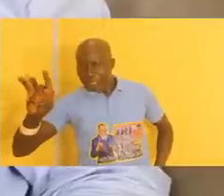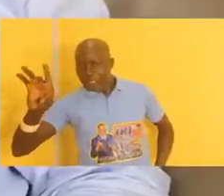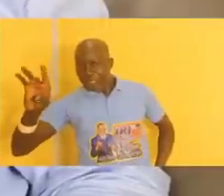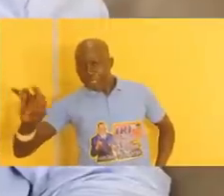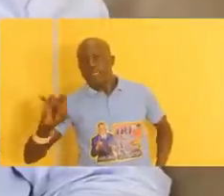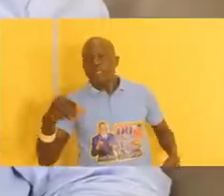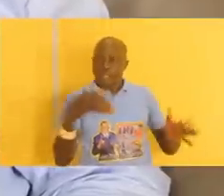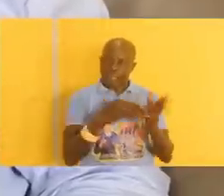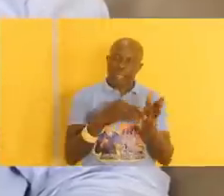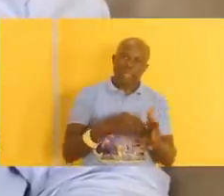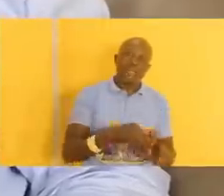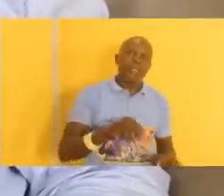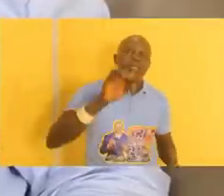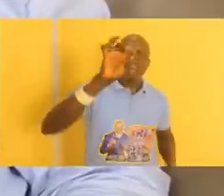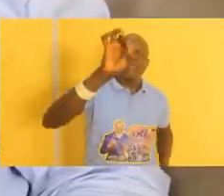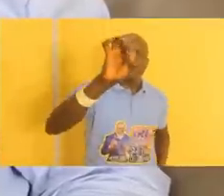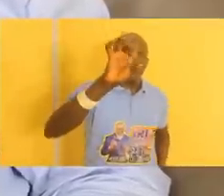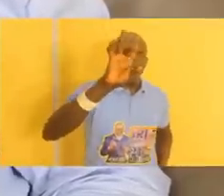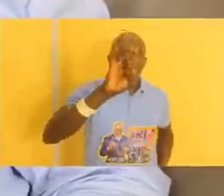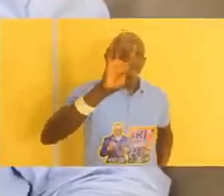080 820 88 88 8. But let us see. It's again